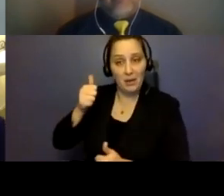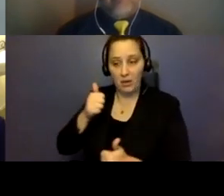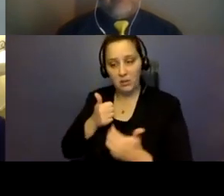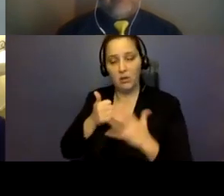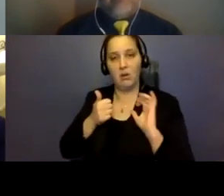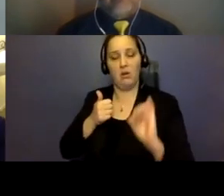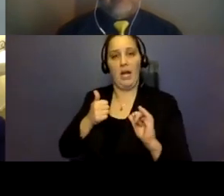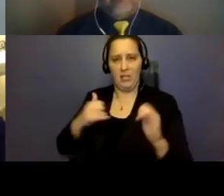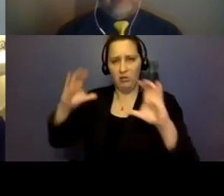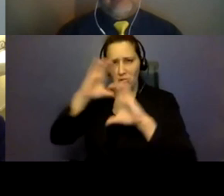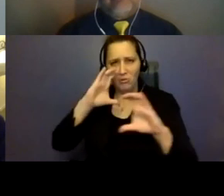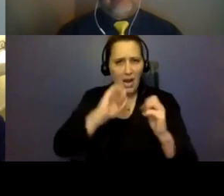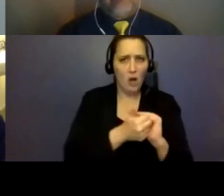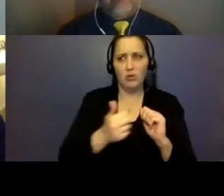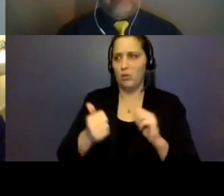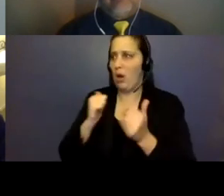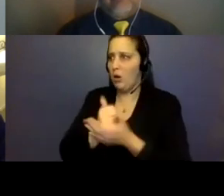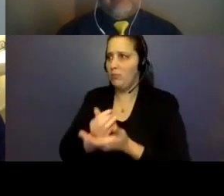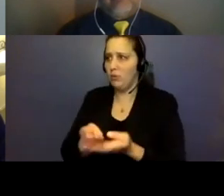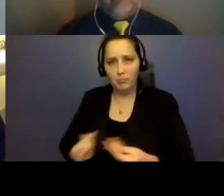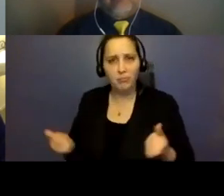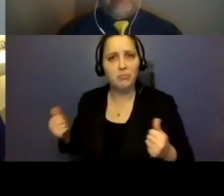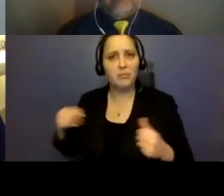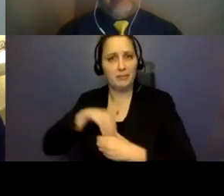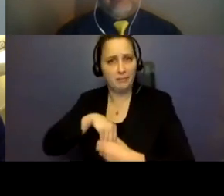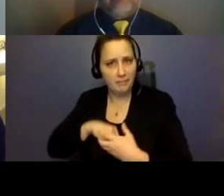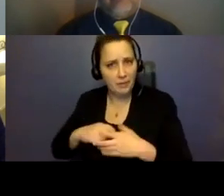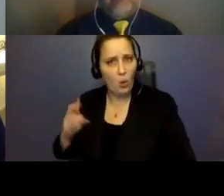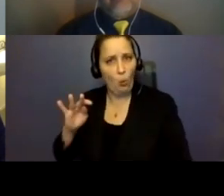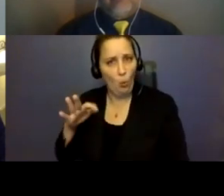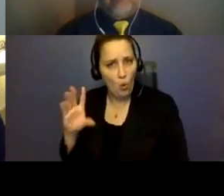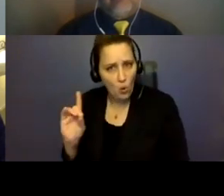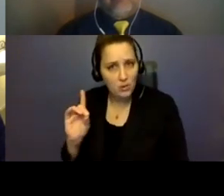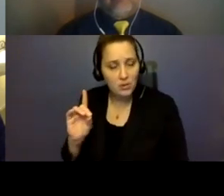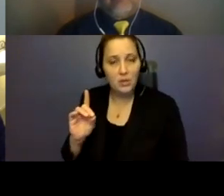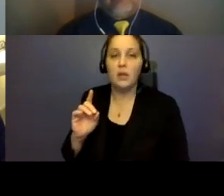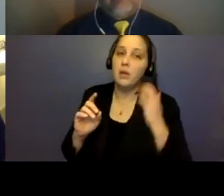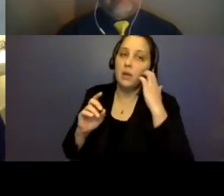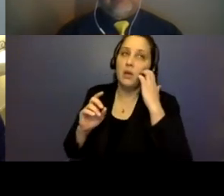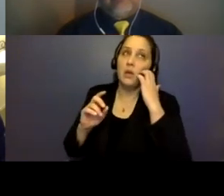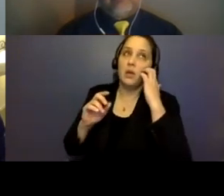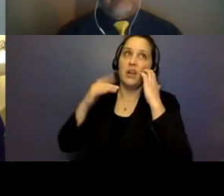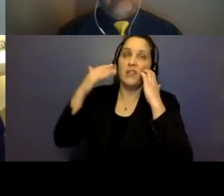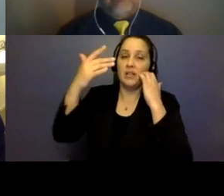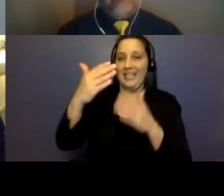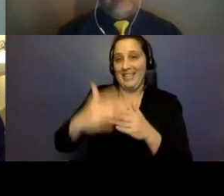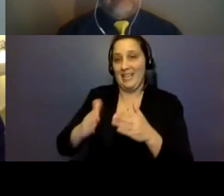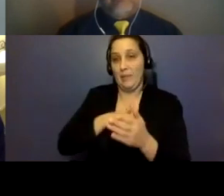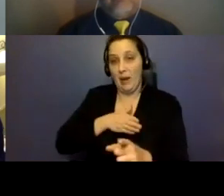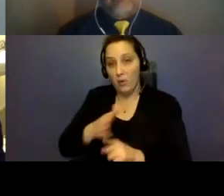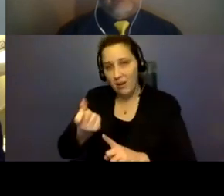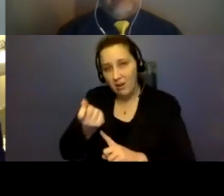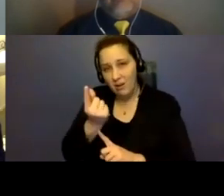a search for how to deal with that. I did not really pull it all together until I got towards the end of my career and